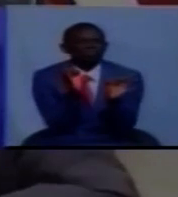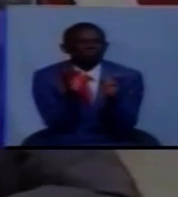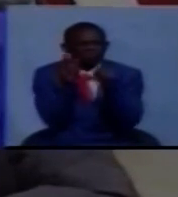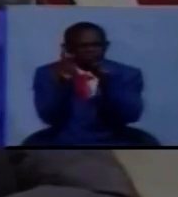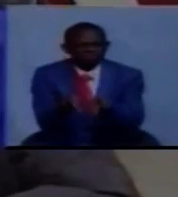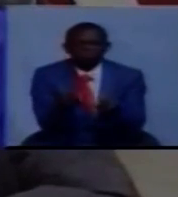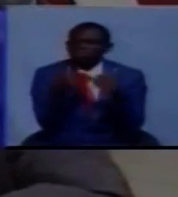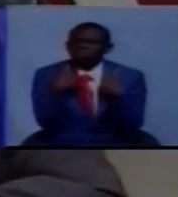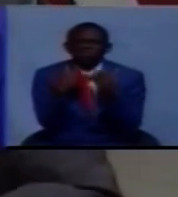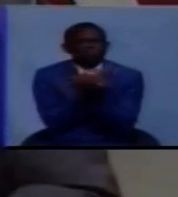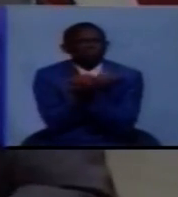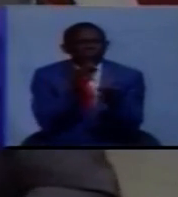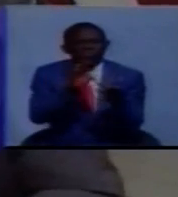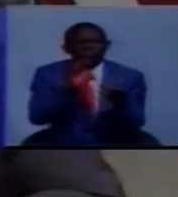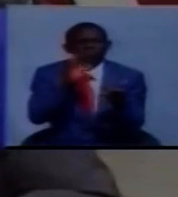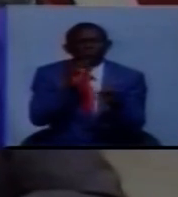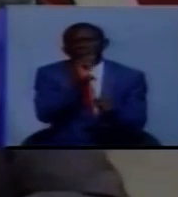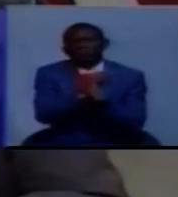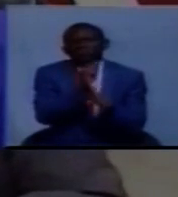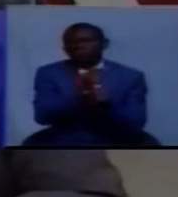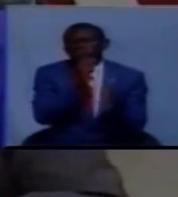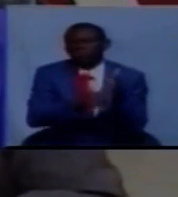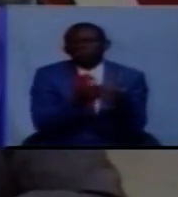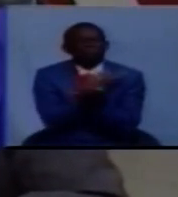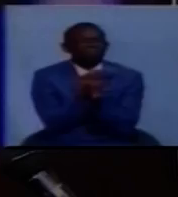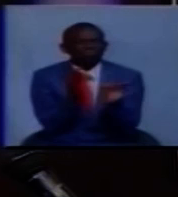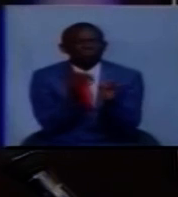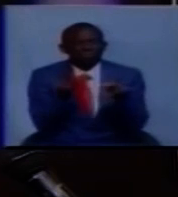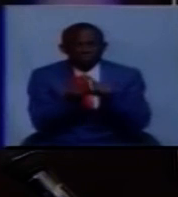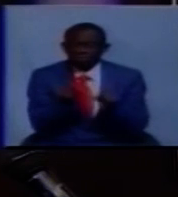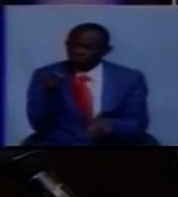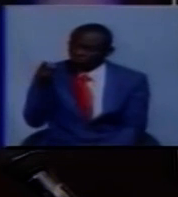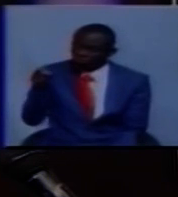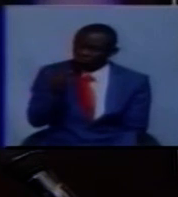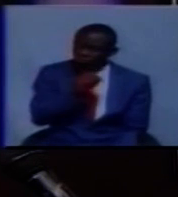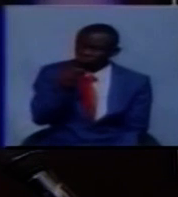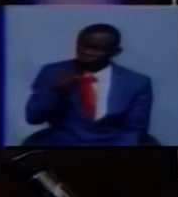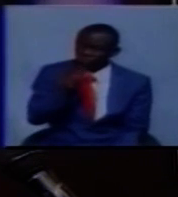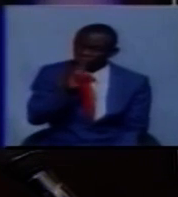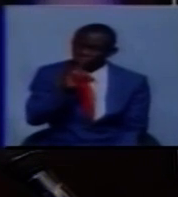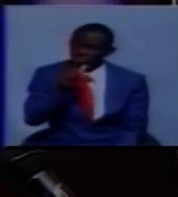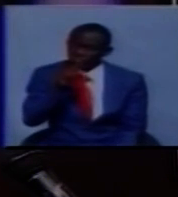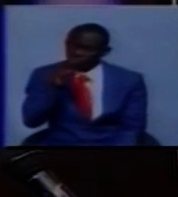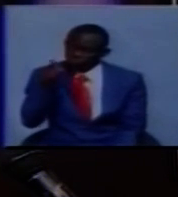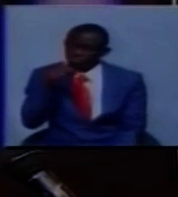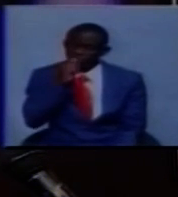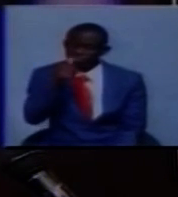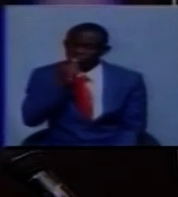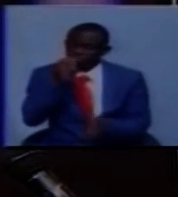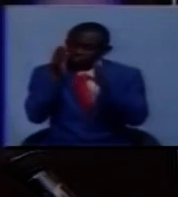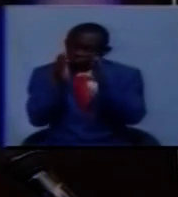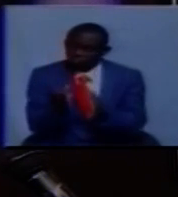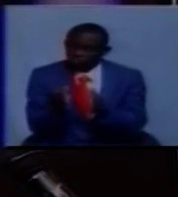to do. So if you are tired here, Grevazio, as a journalist, and you want to become a